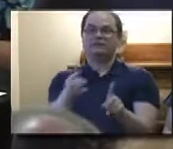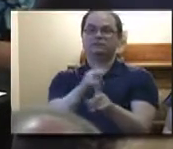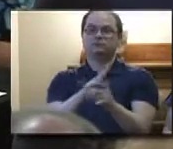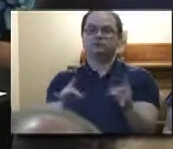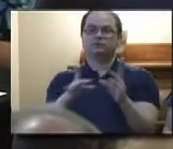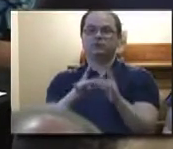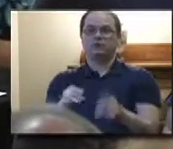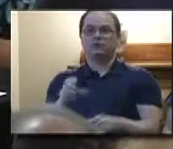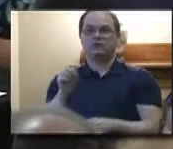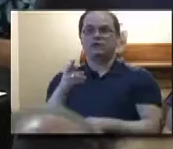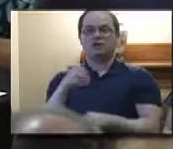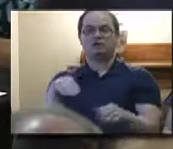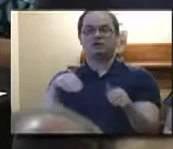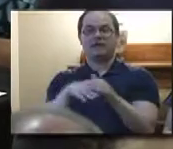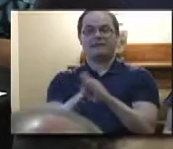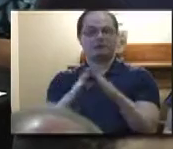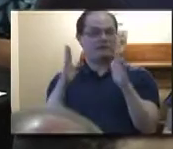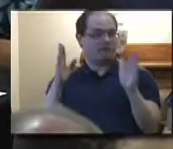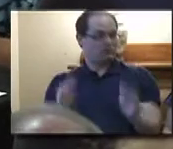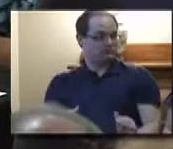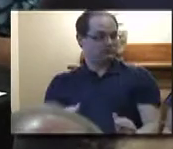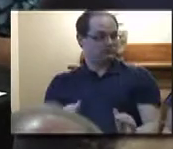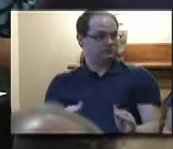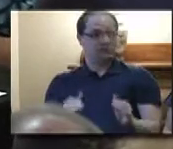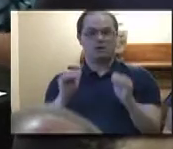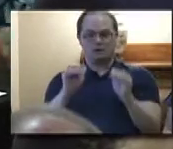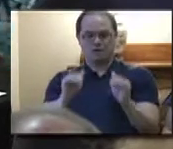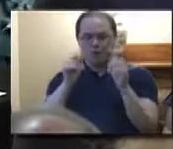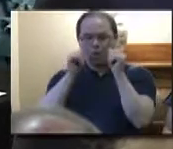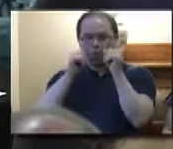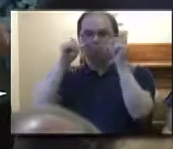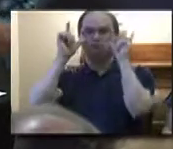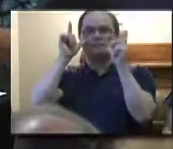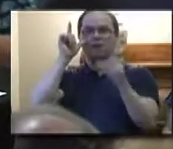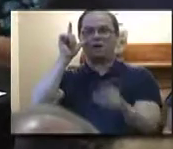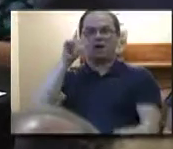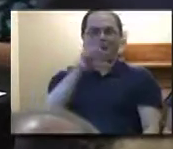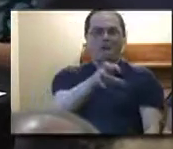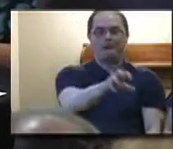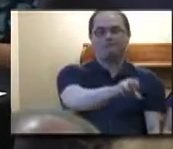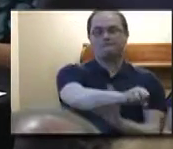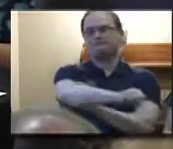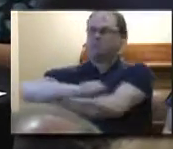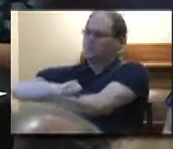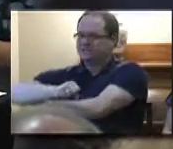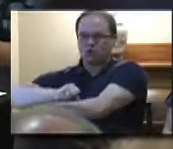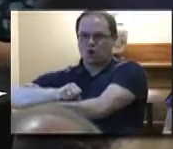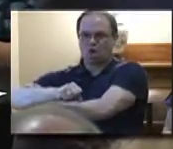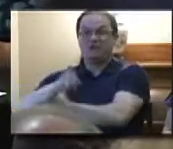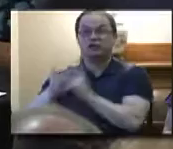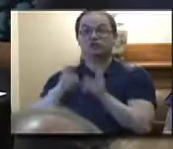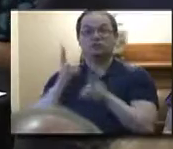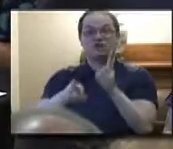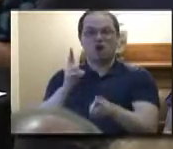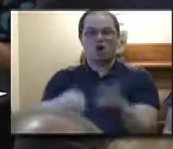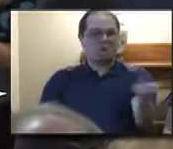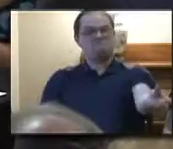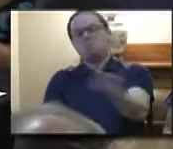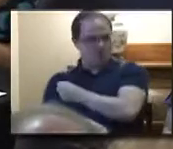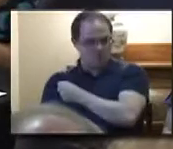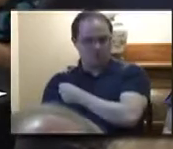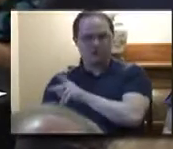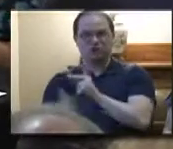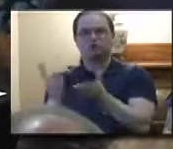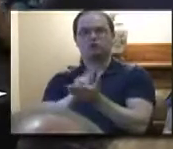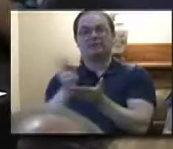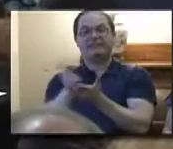was that she came into the house, woke him up, pulled his arm, she was in a hurry, pulled his arm to